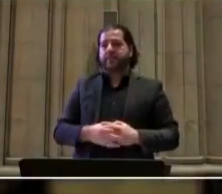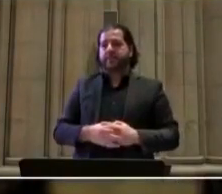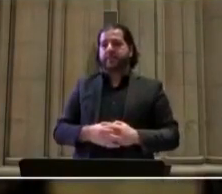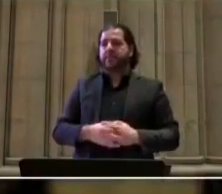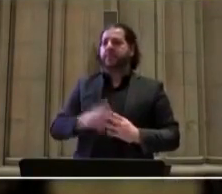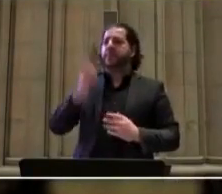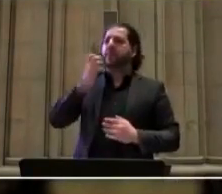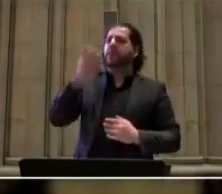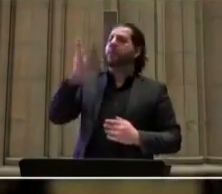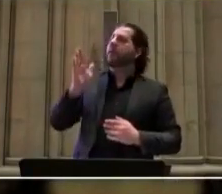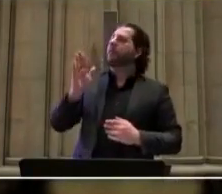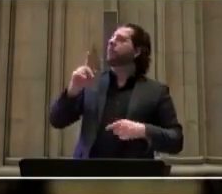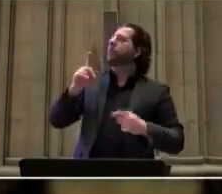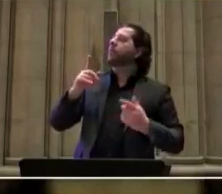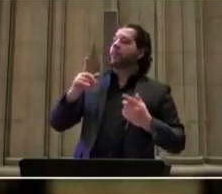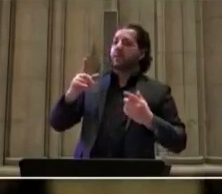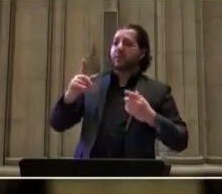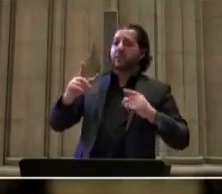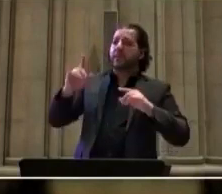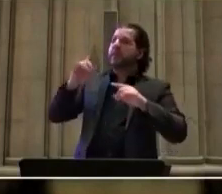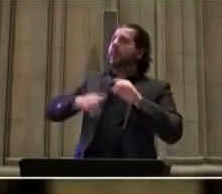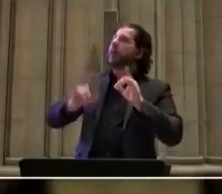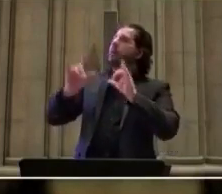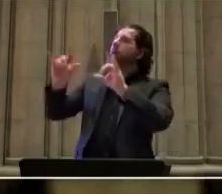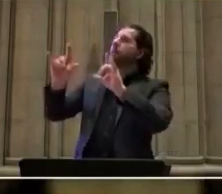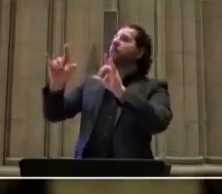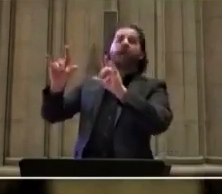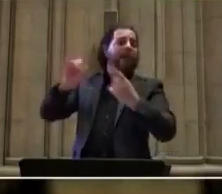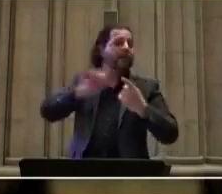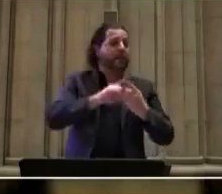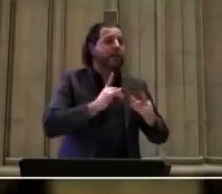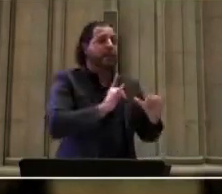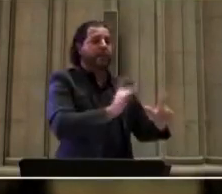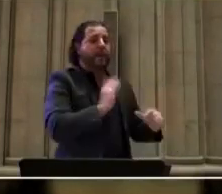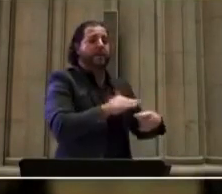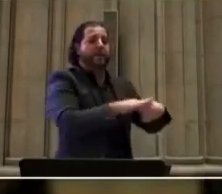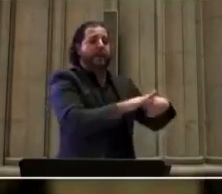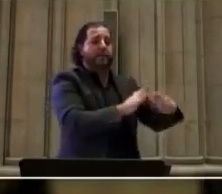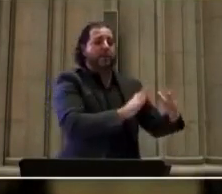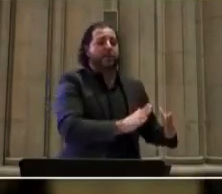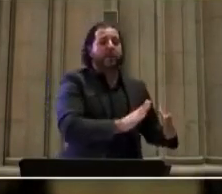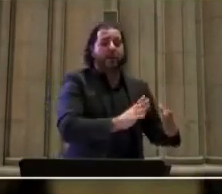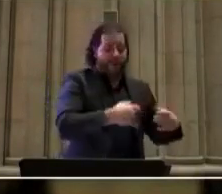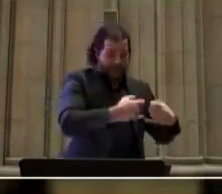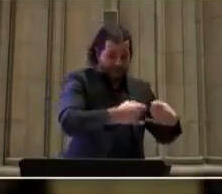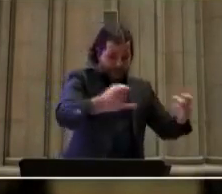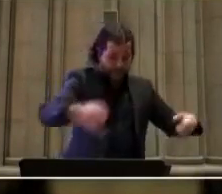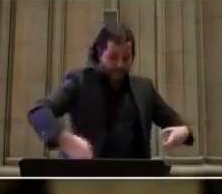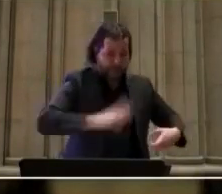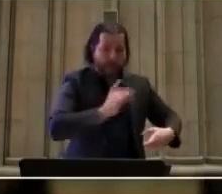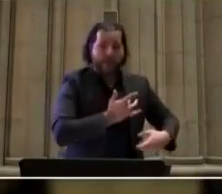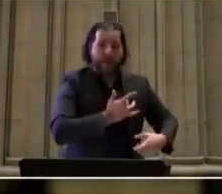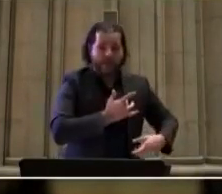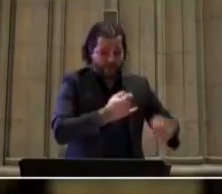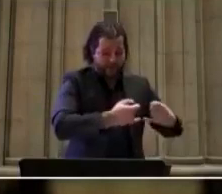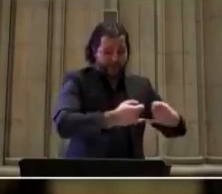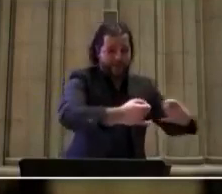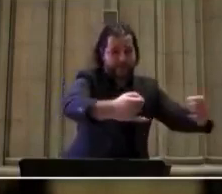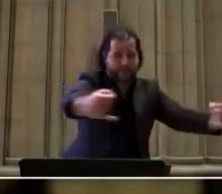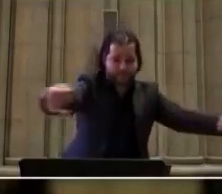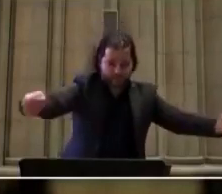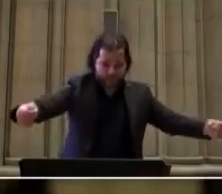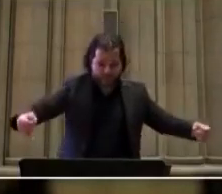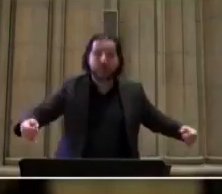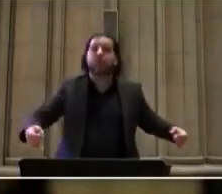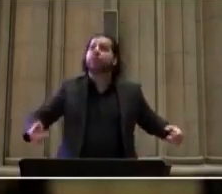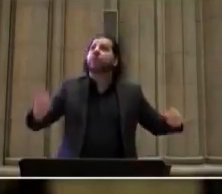O God, whom we cannot love unless we love our neighbor, widen the boundaries of our hearts that we may see